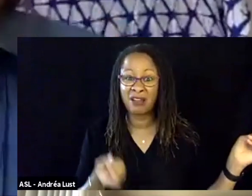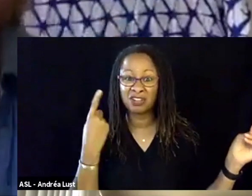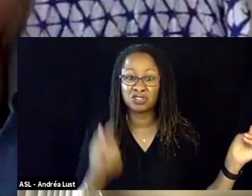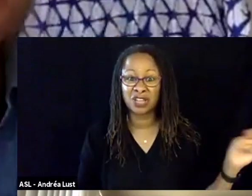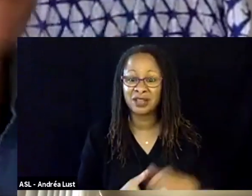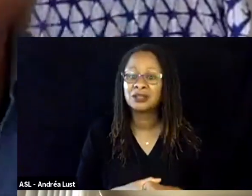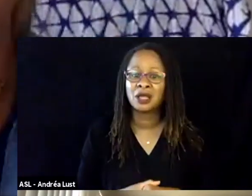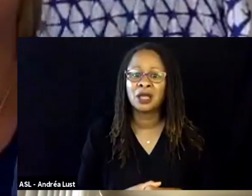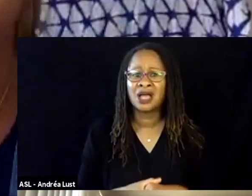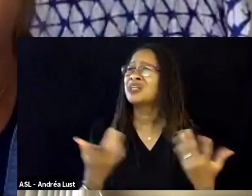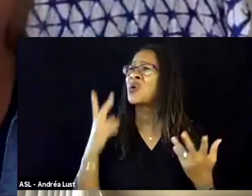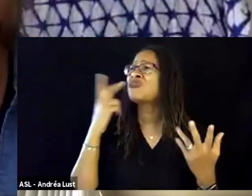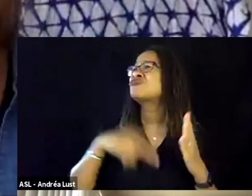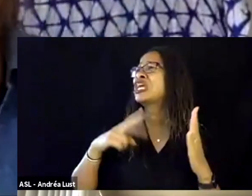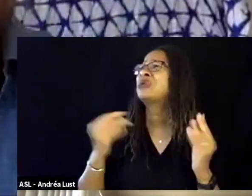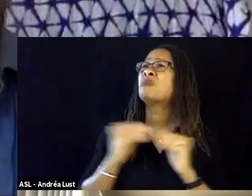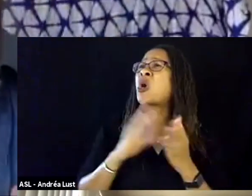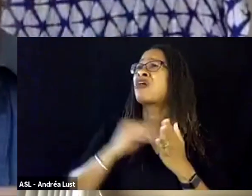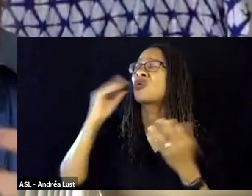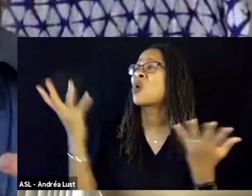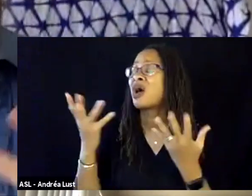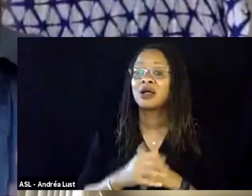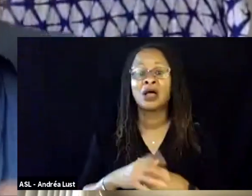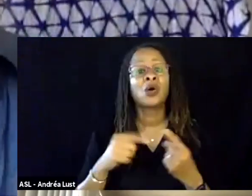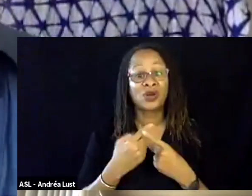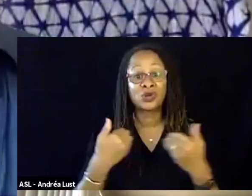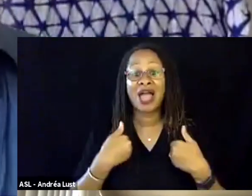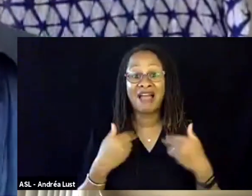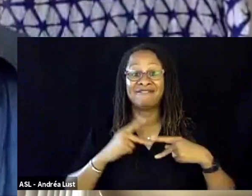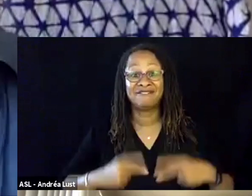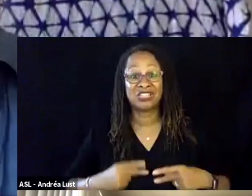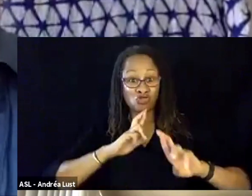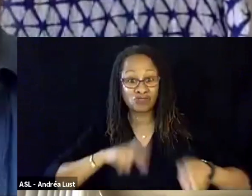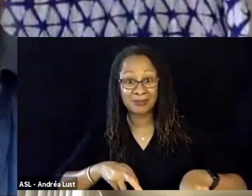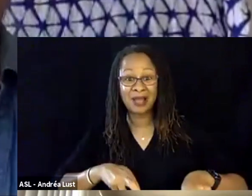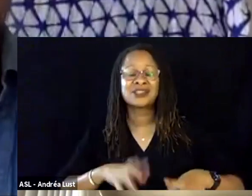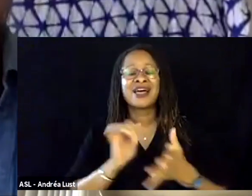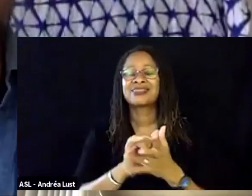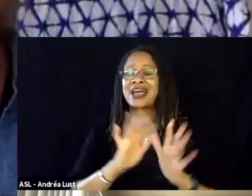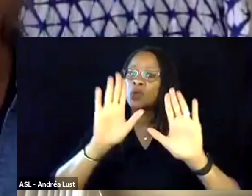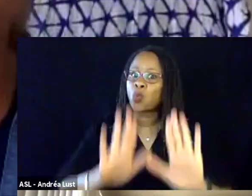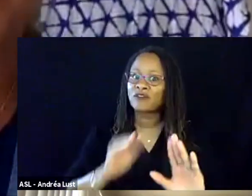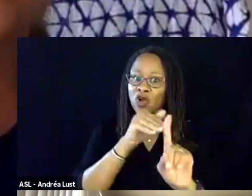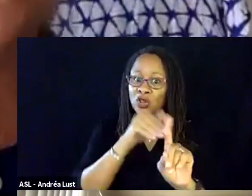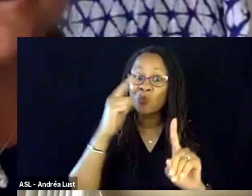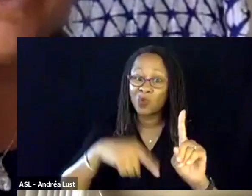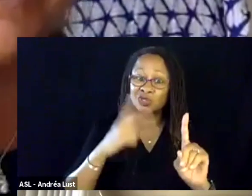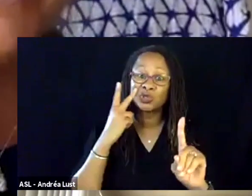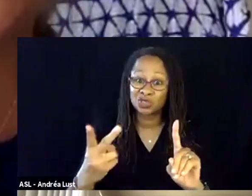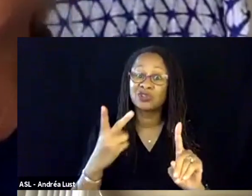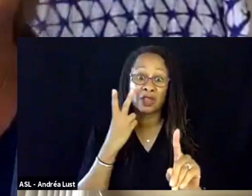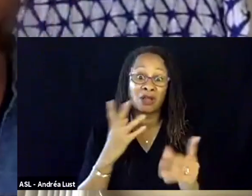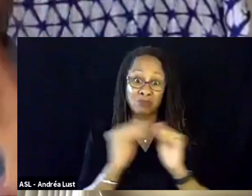asking, well, what should I look up? What should I learn about? When you have these sort of physical responses in you, that's a great clue for you of what you should be going home to